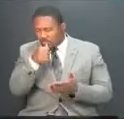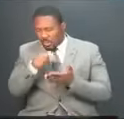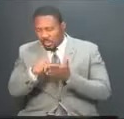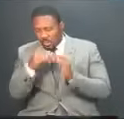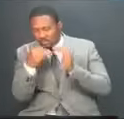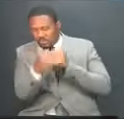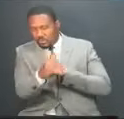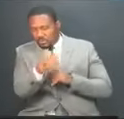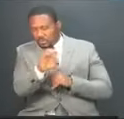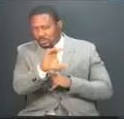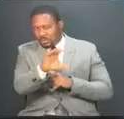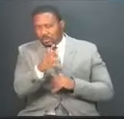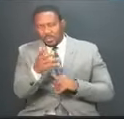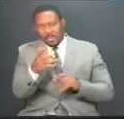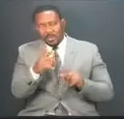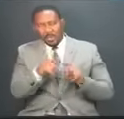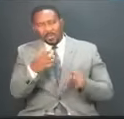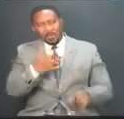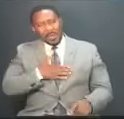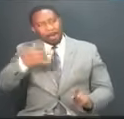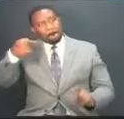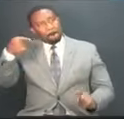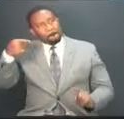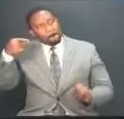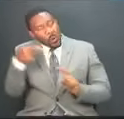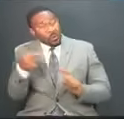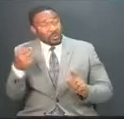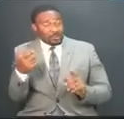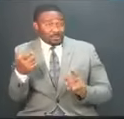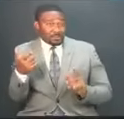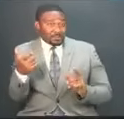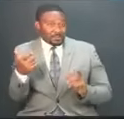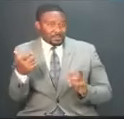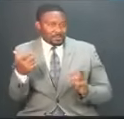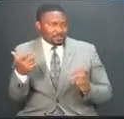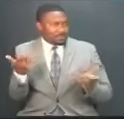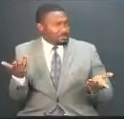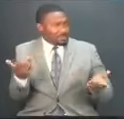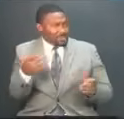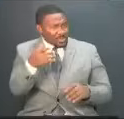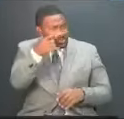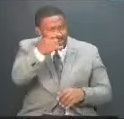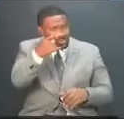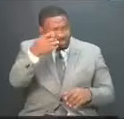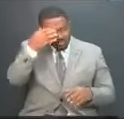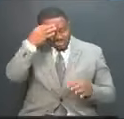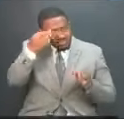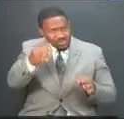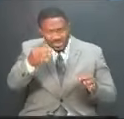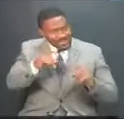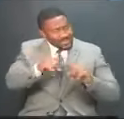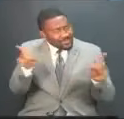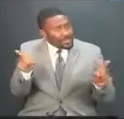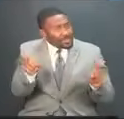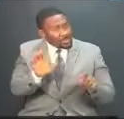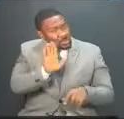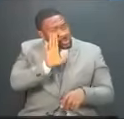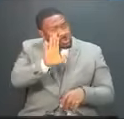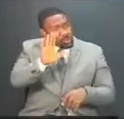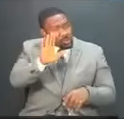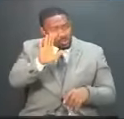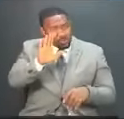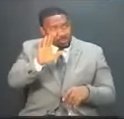contention is that that was not the gravamen of your ruling. The gravamen of your